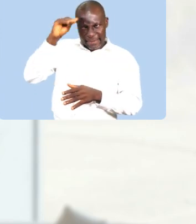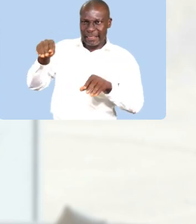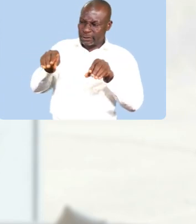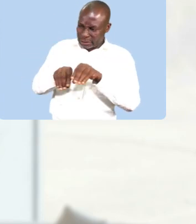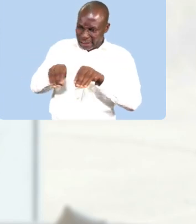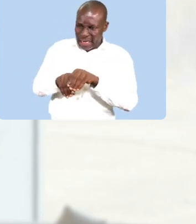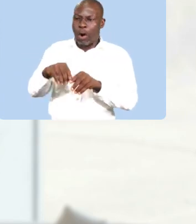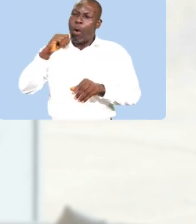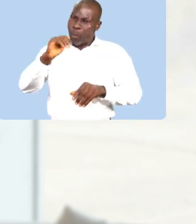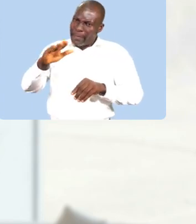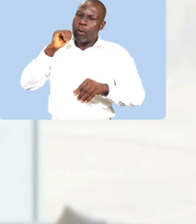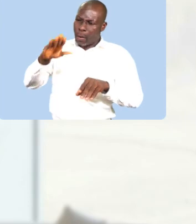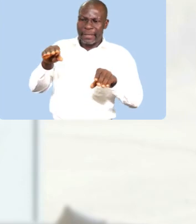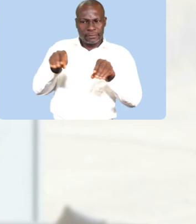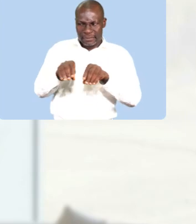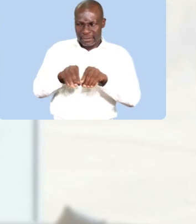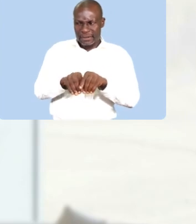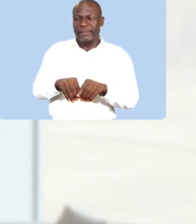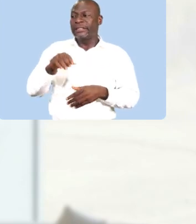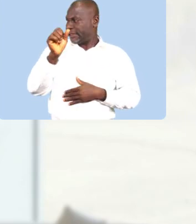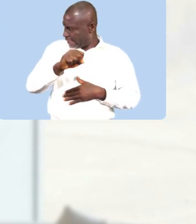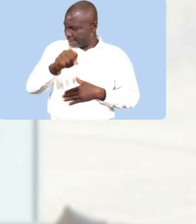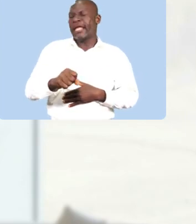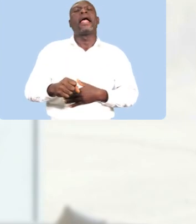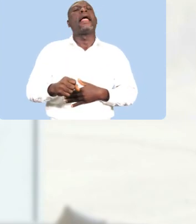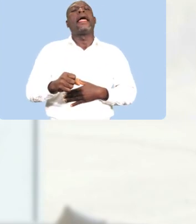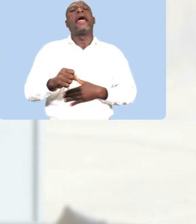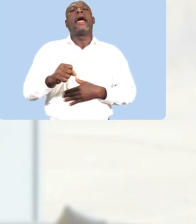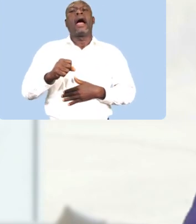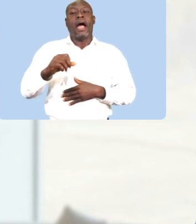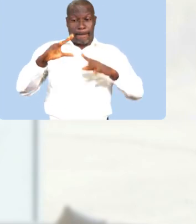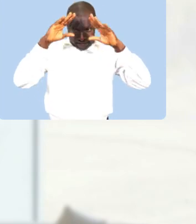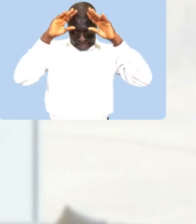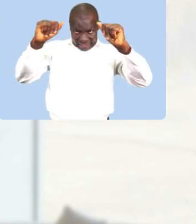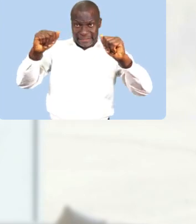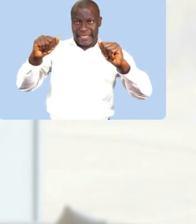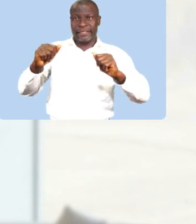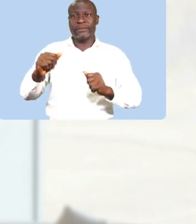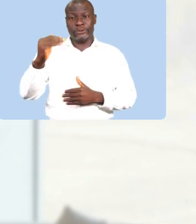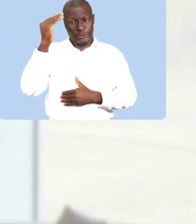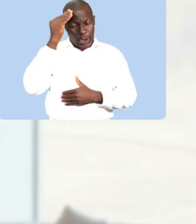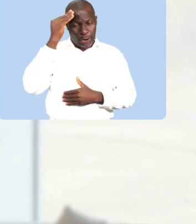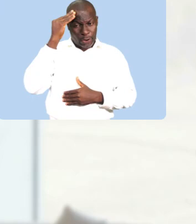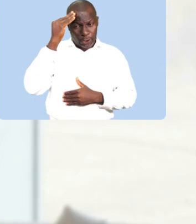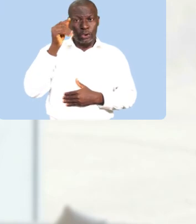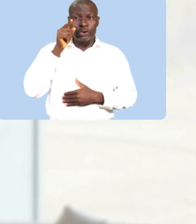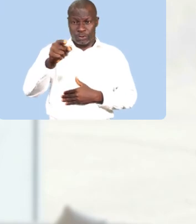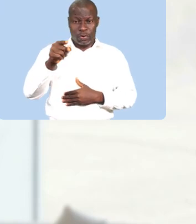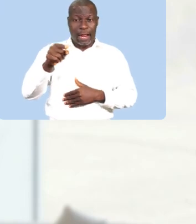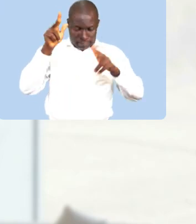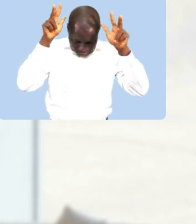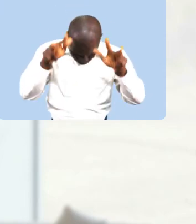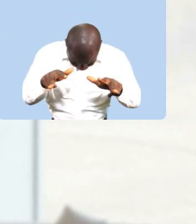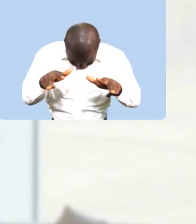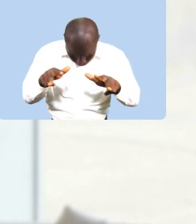eda adumara kwa ya president minim se wo ka se wo yo Christo ni